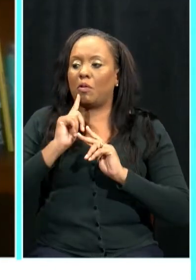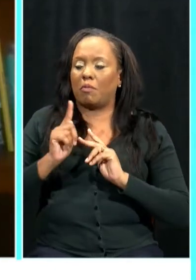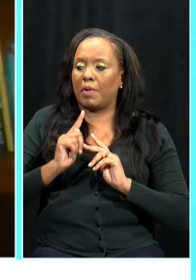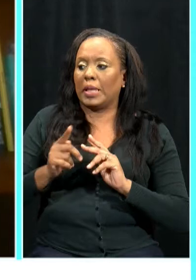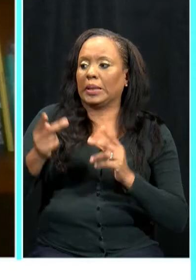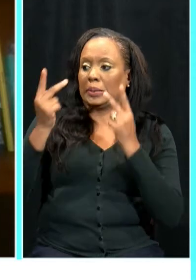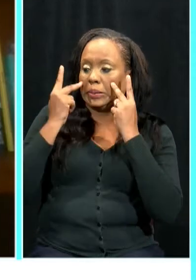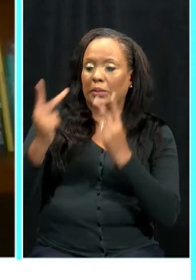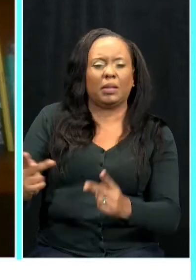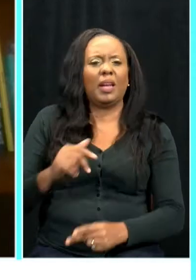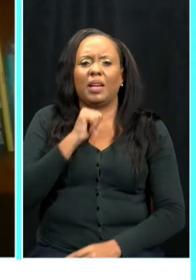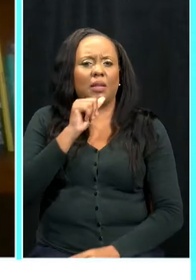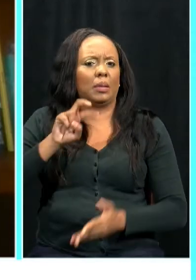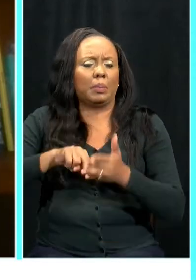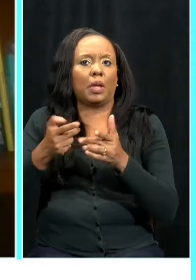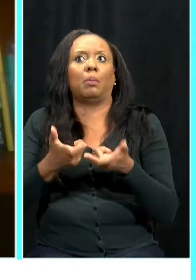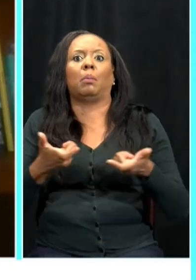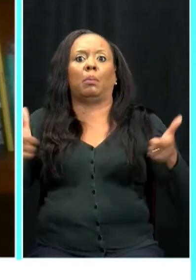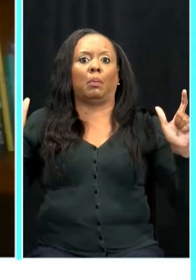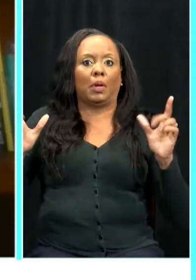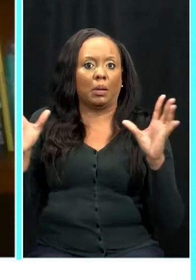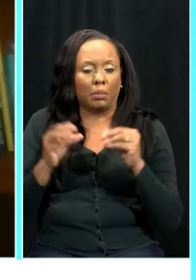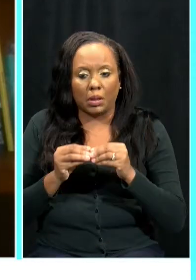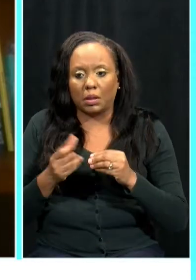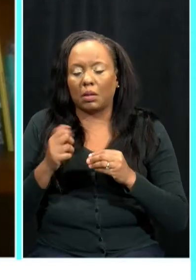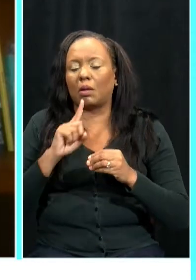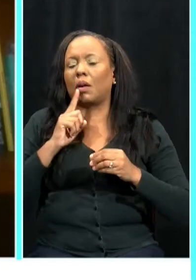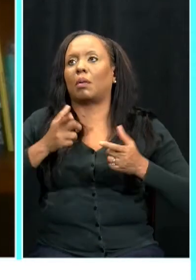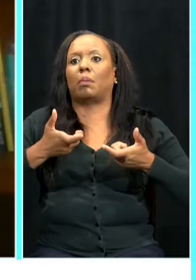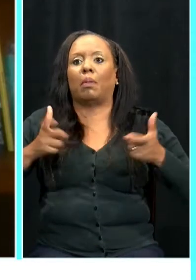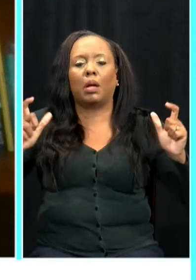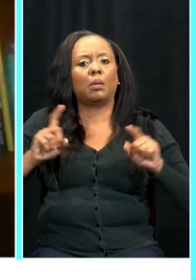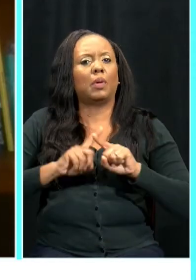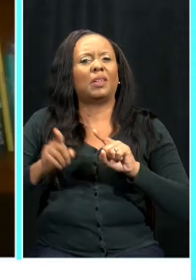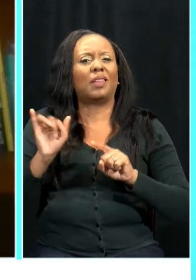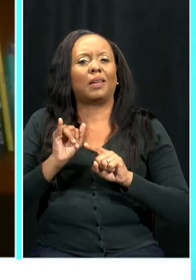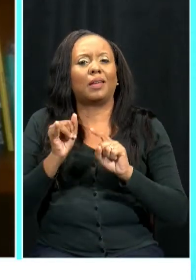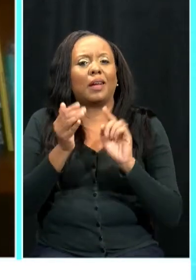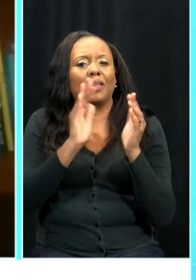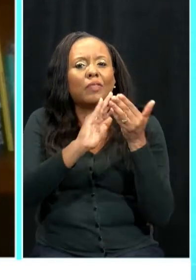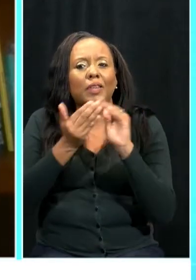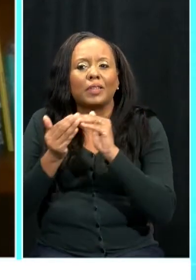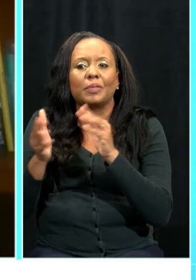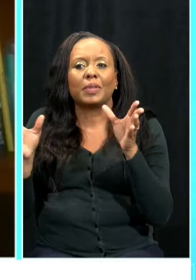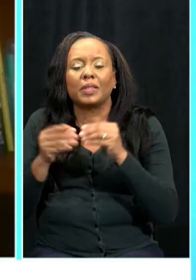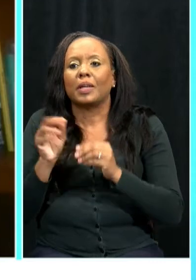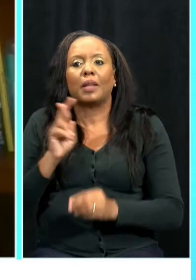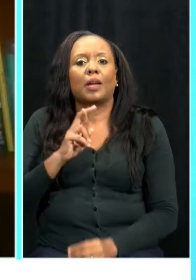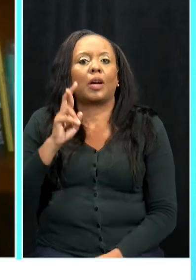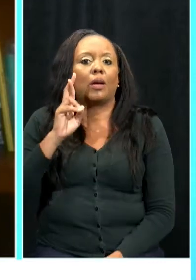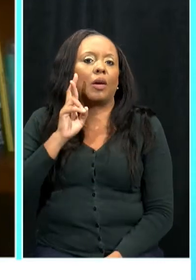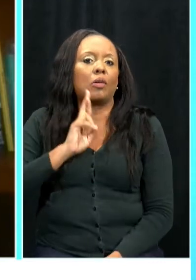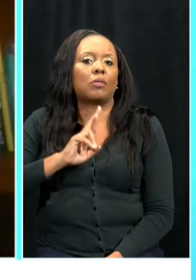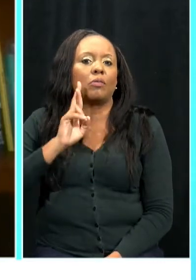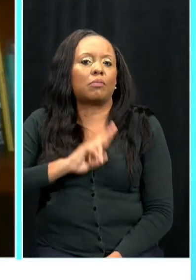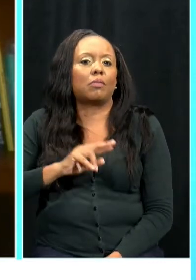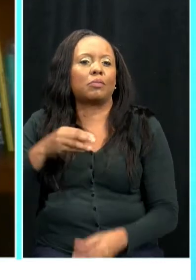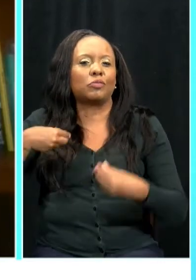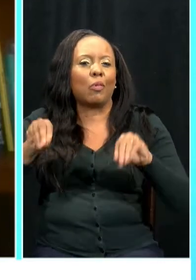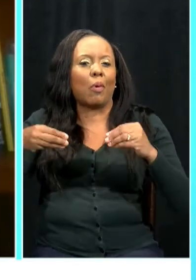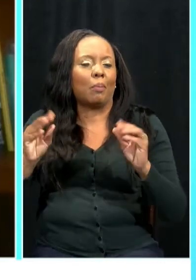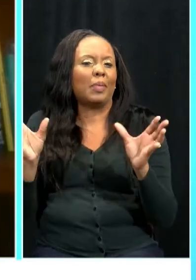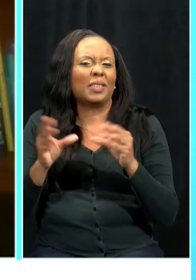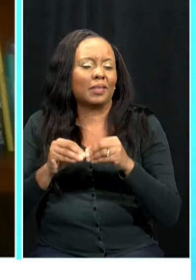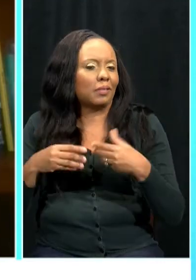meeting or even a broad community meeting, but a village meeting, a rum shop meeting. Those things don't